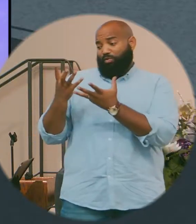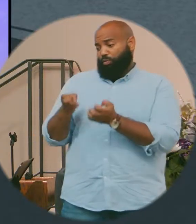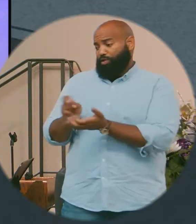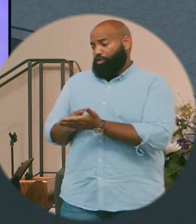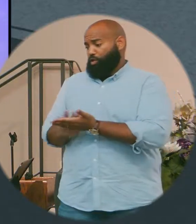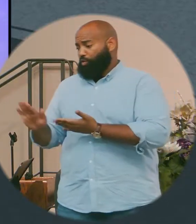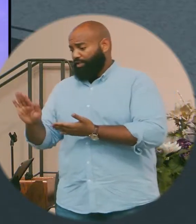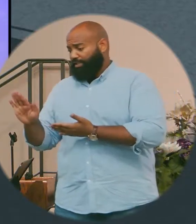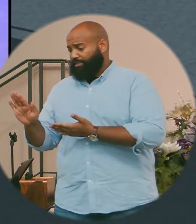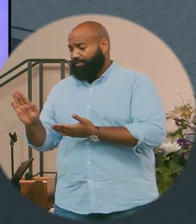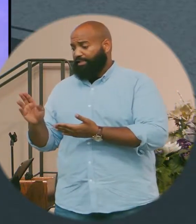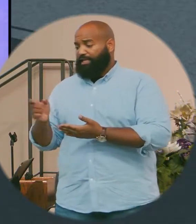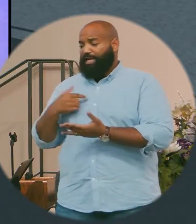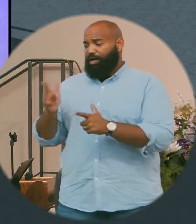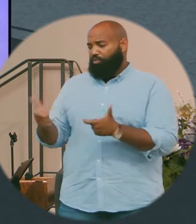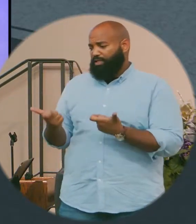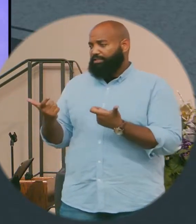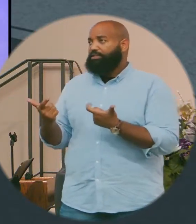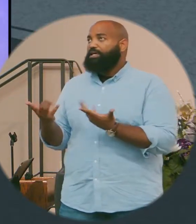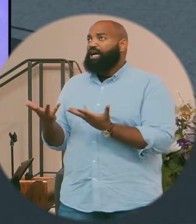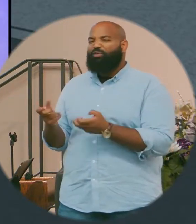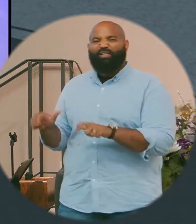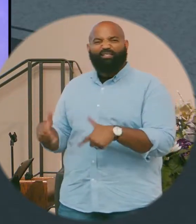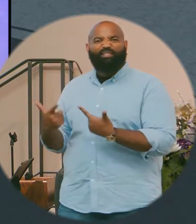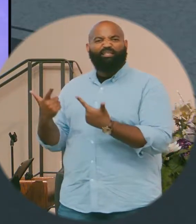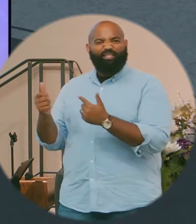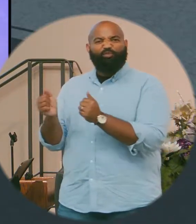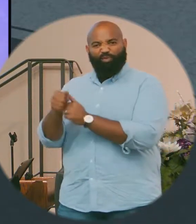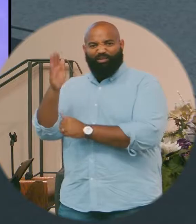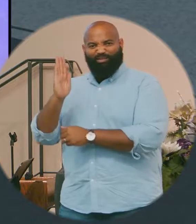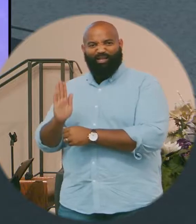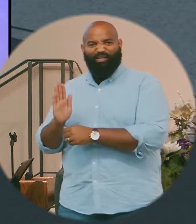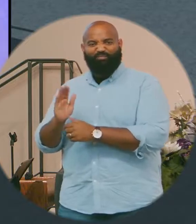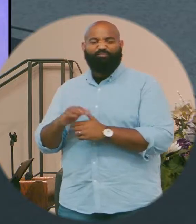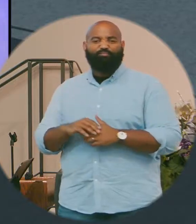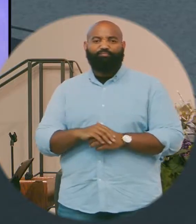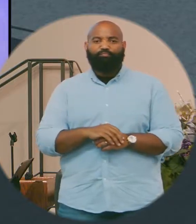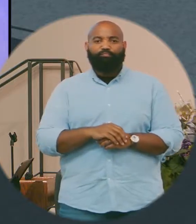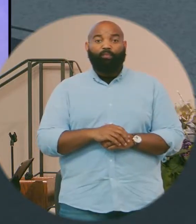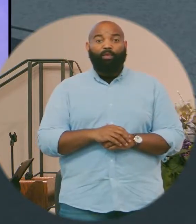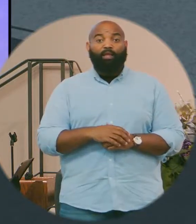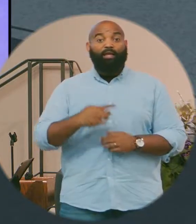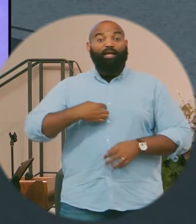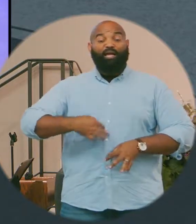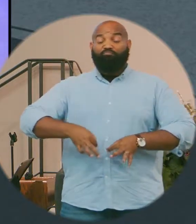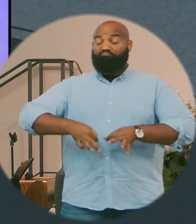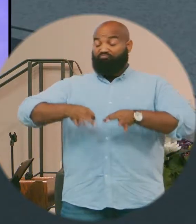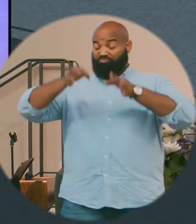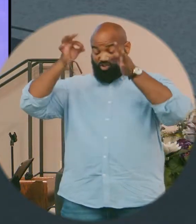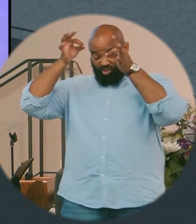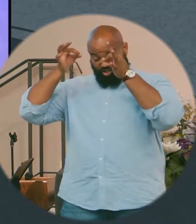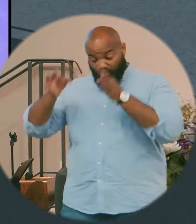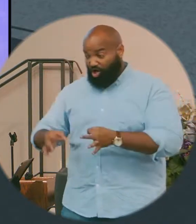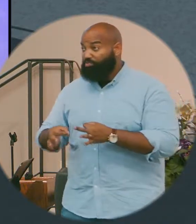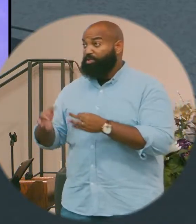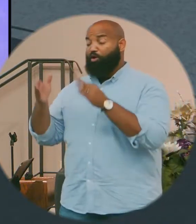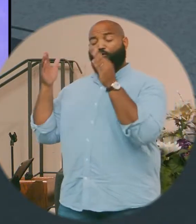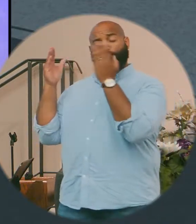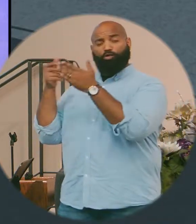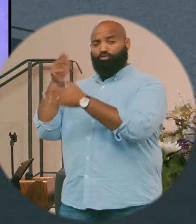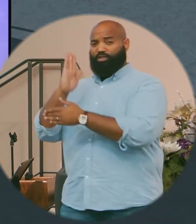being determined to walk in holiness and living a holy life. I'm determined not to be dirty speaks about